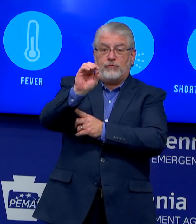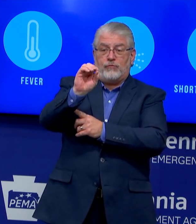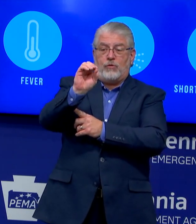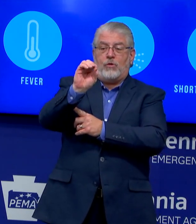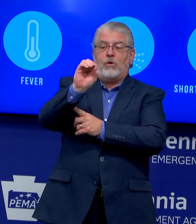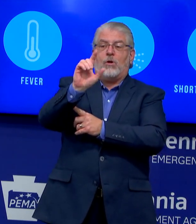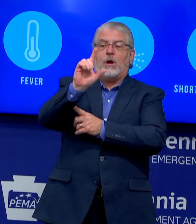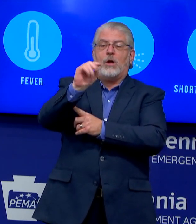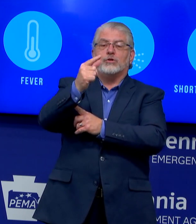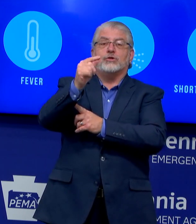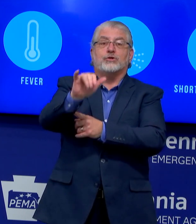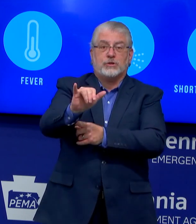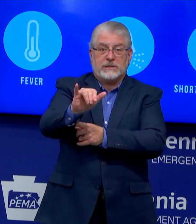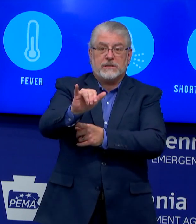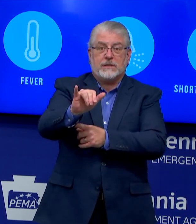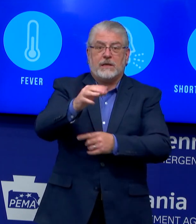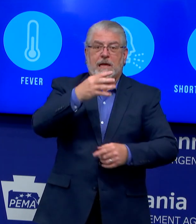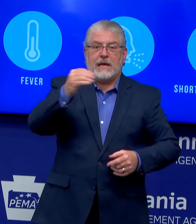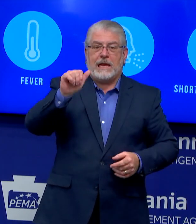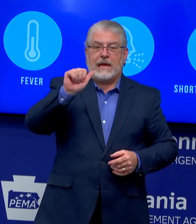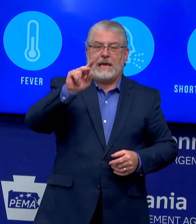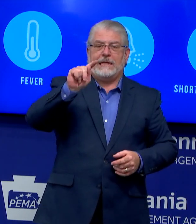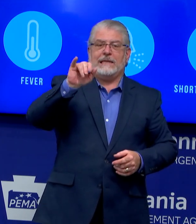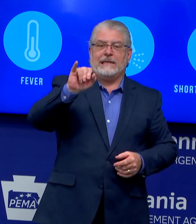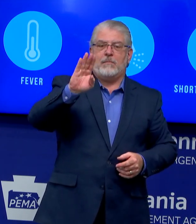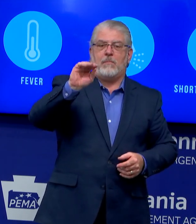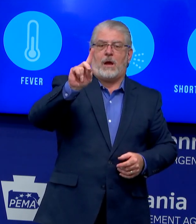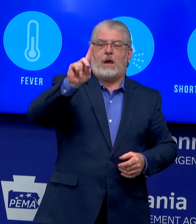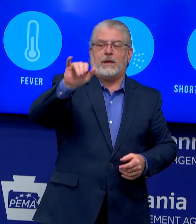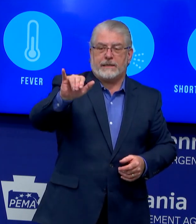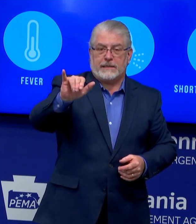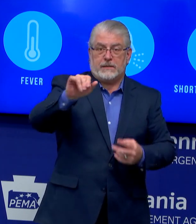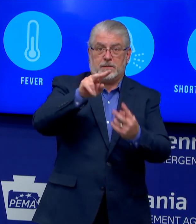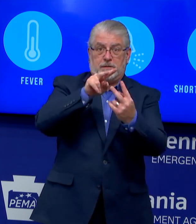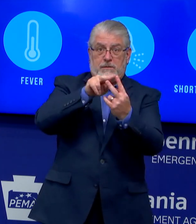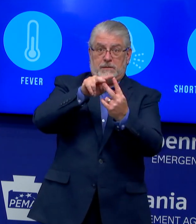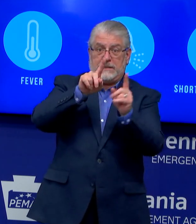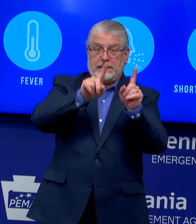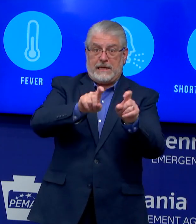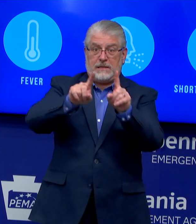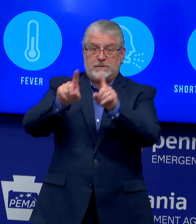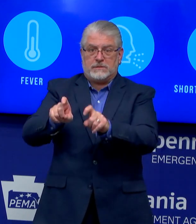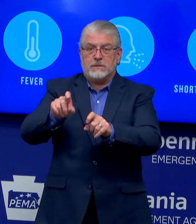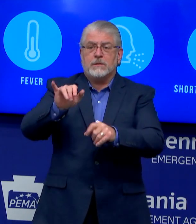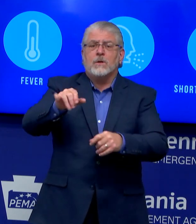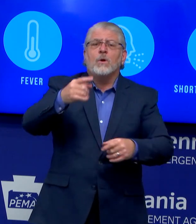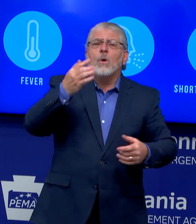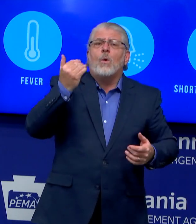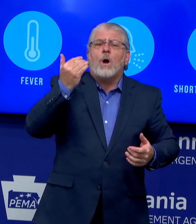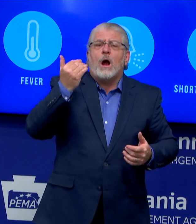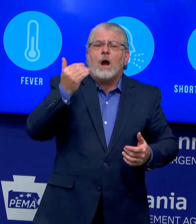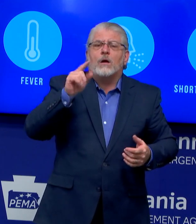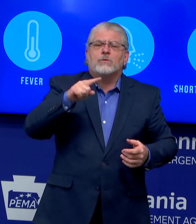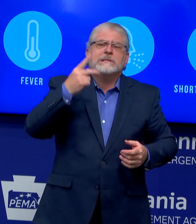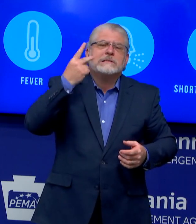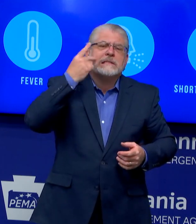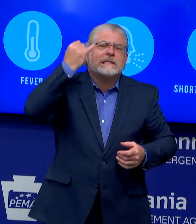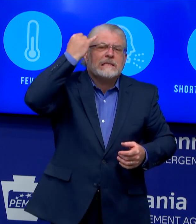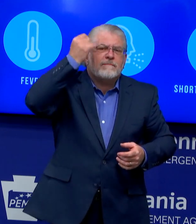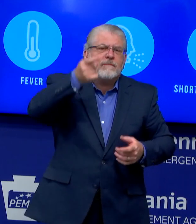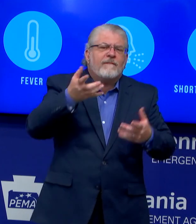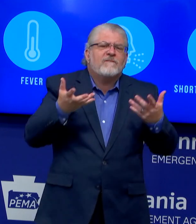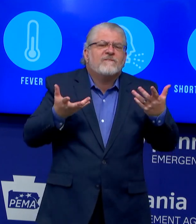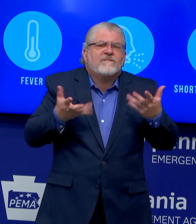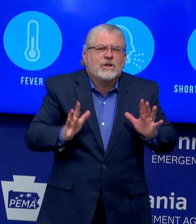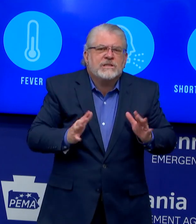important in the future. Right now, there's only one test that has received FDA approval, and it's actually not really available.